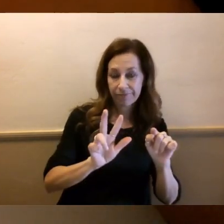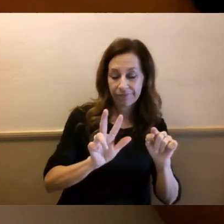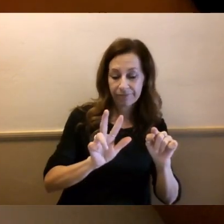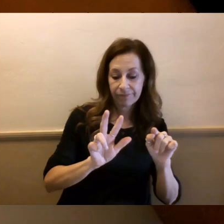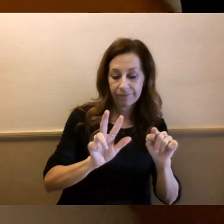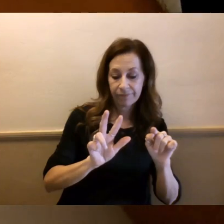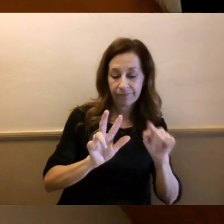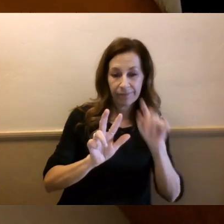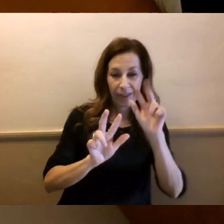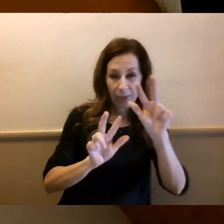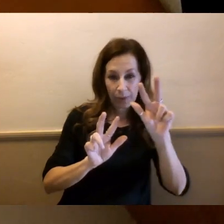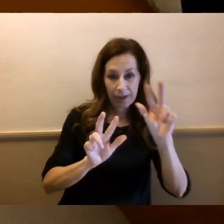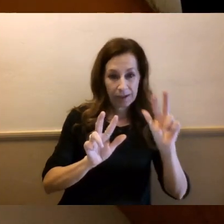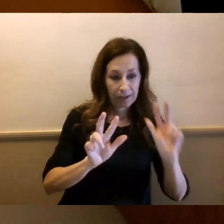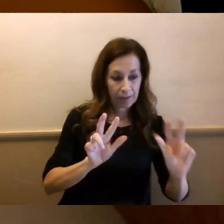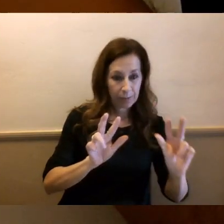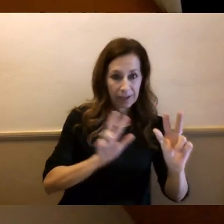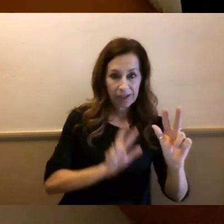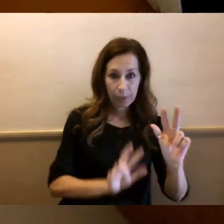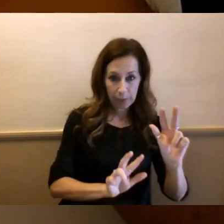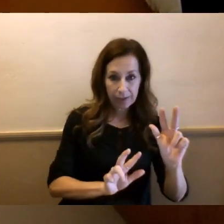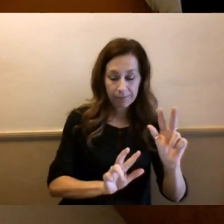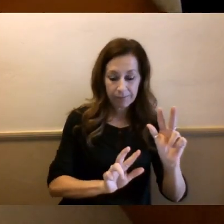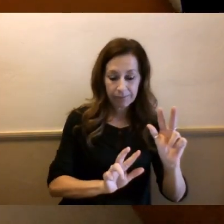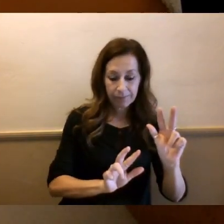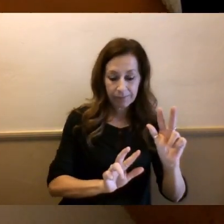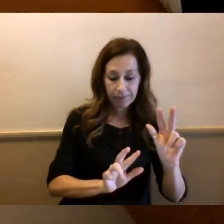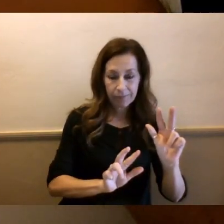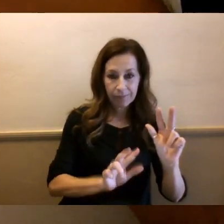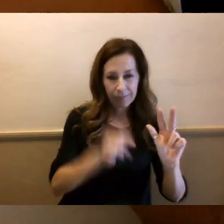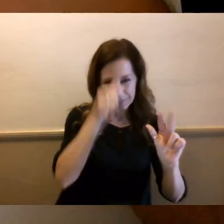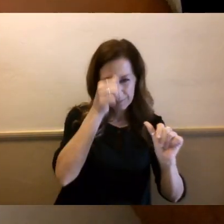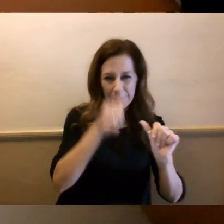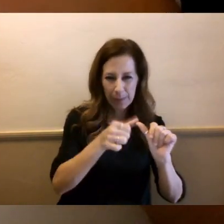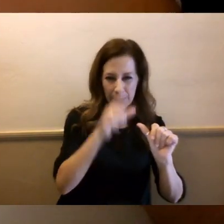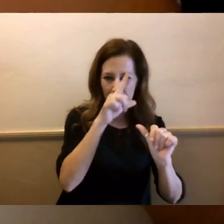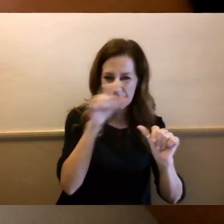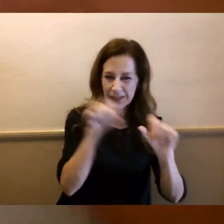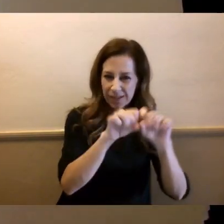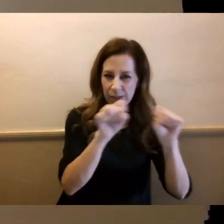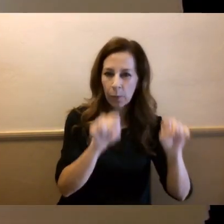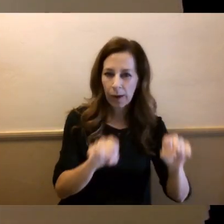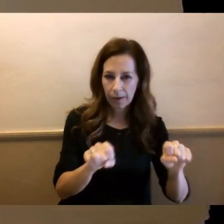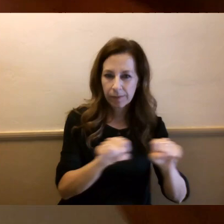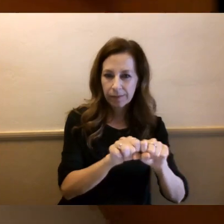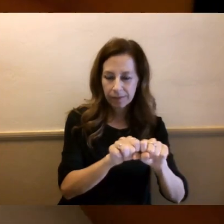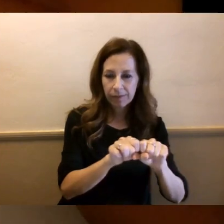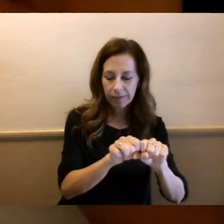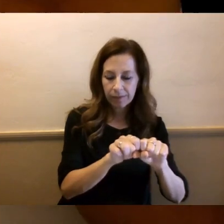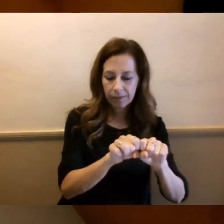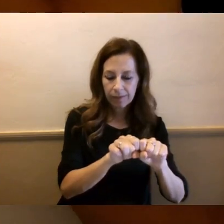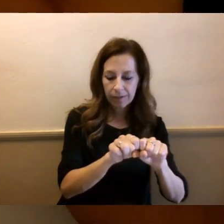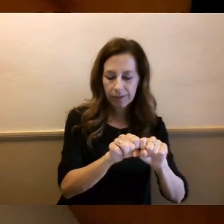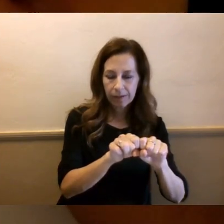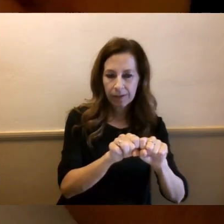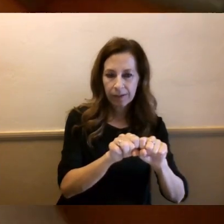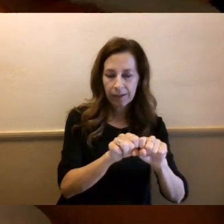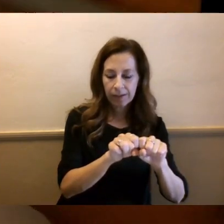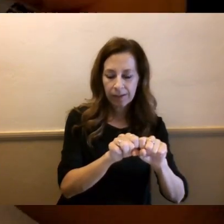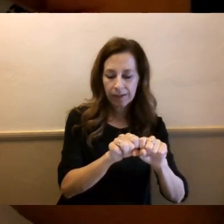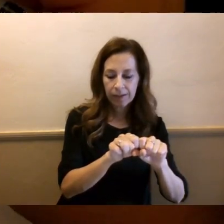3? If this is 3, this is 3, this is 3, and this is 3, because it's a square. Okay,